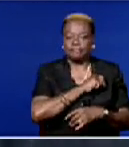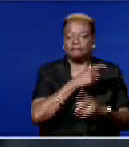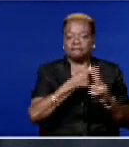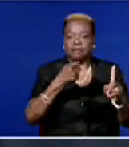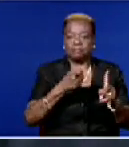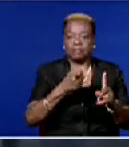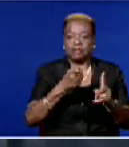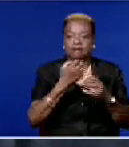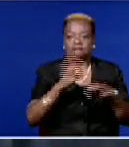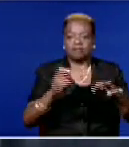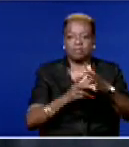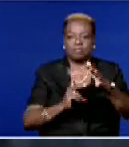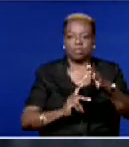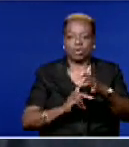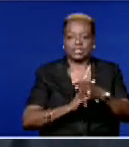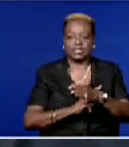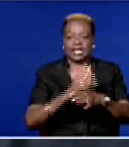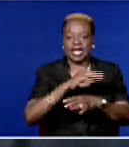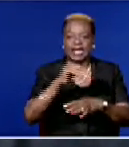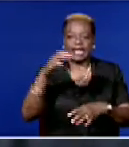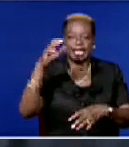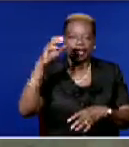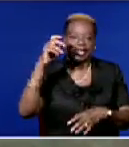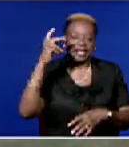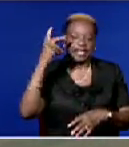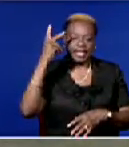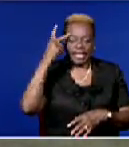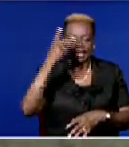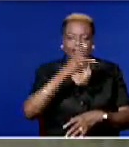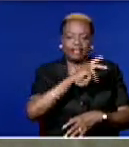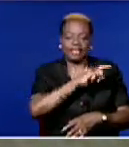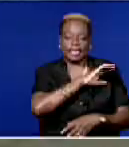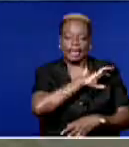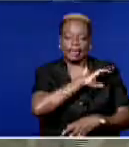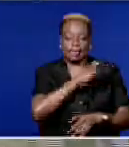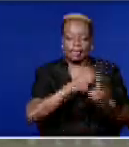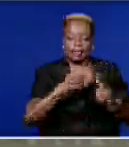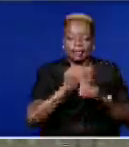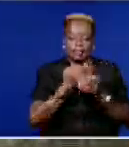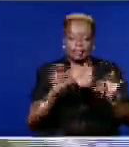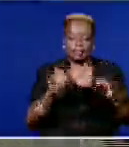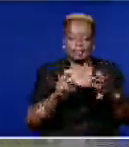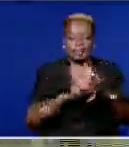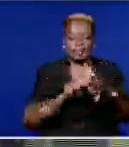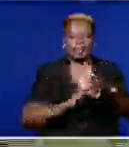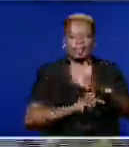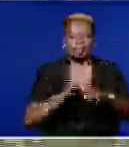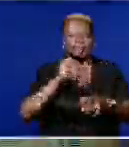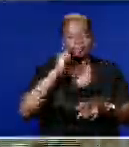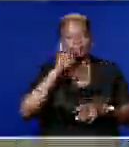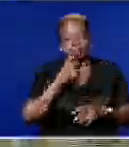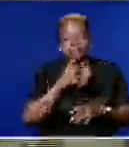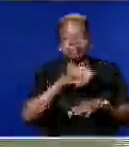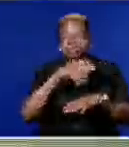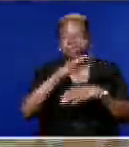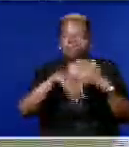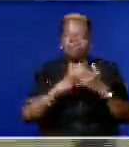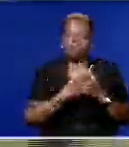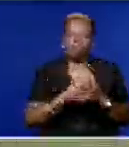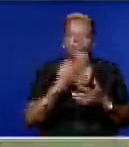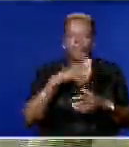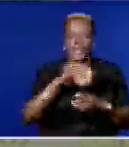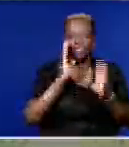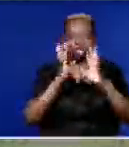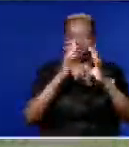Freeport, and also Kendall Campbell out of Freeport. Well, tomorrow all the trash talking will cease and it will be time to put up or shut up in the